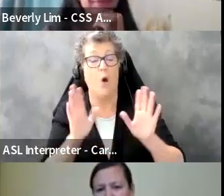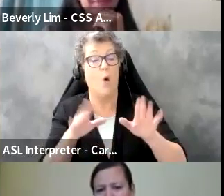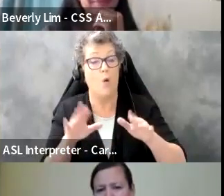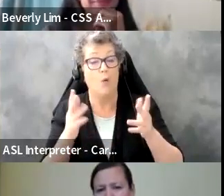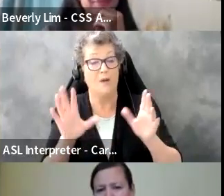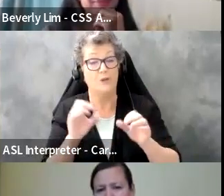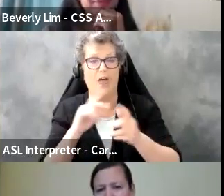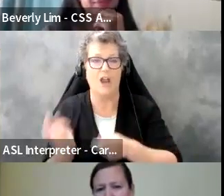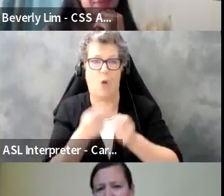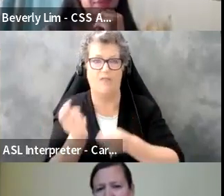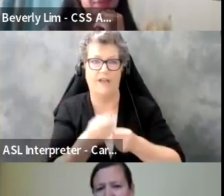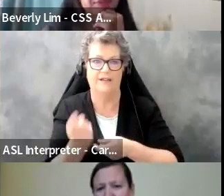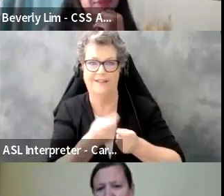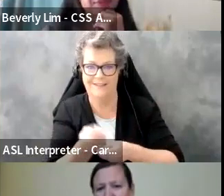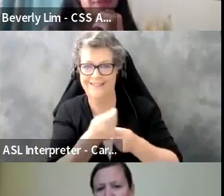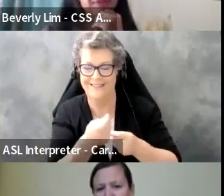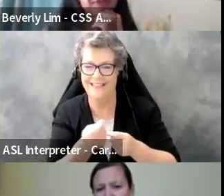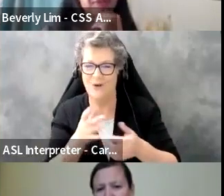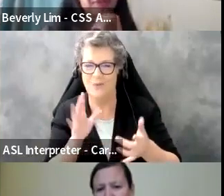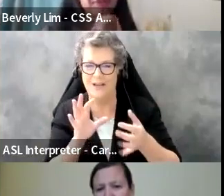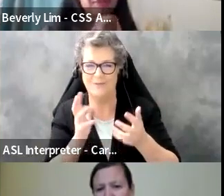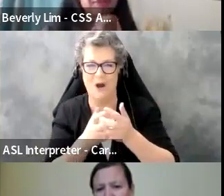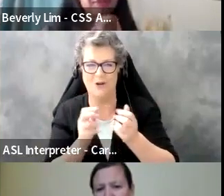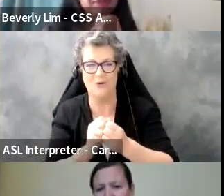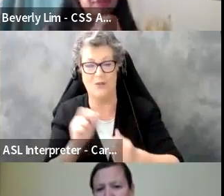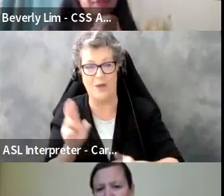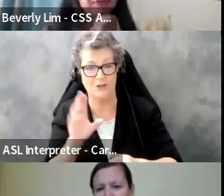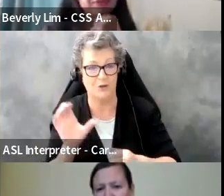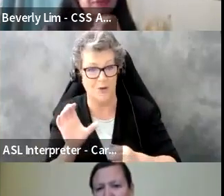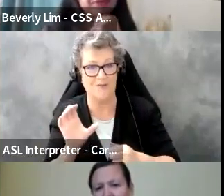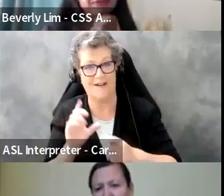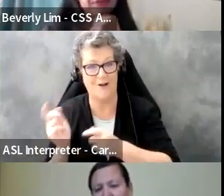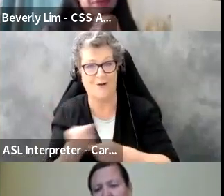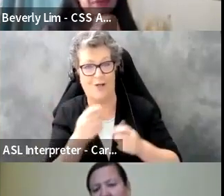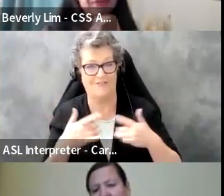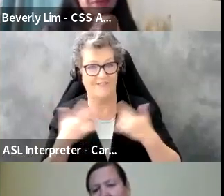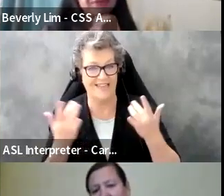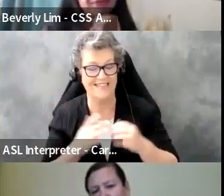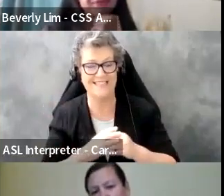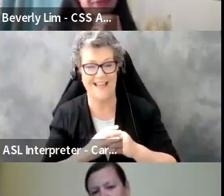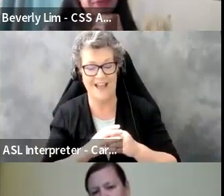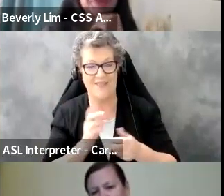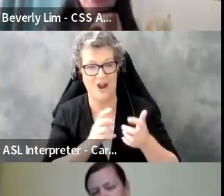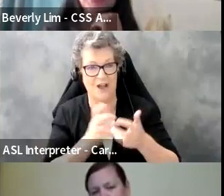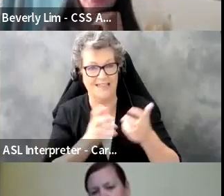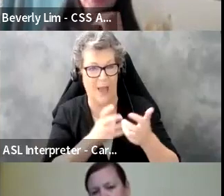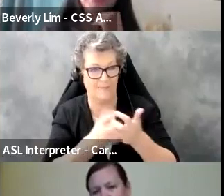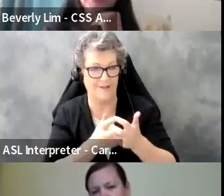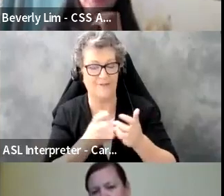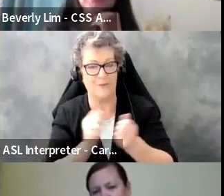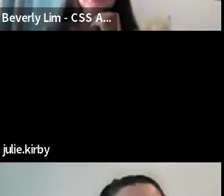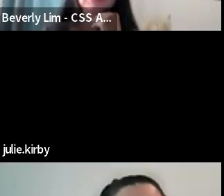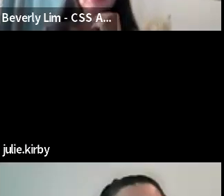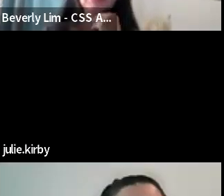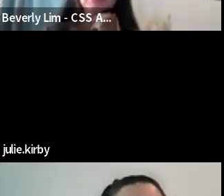a lot of golf. Anybody knows anybody with golfing? We partner with Rancho Cordova and First Tee. We do a bunch of golf events that are adaptive with the Rancho Cordova. We got a